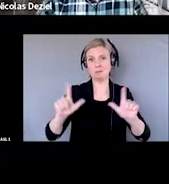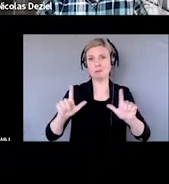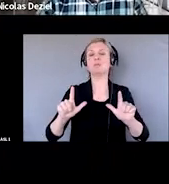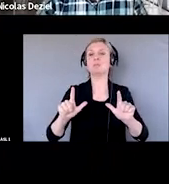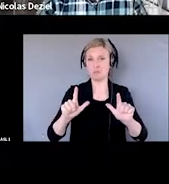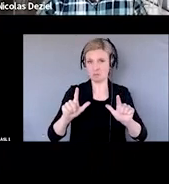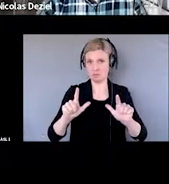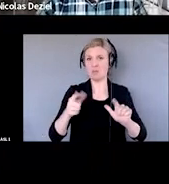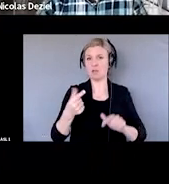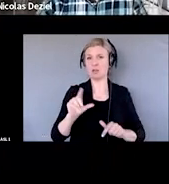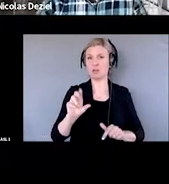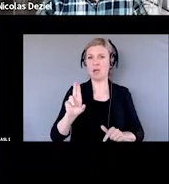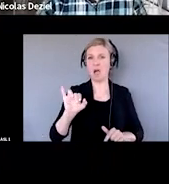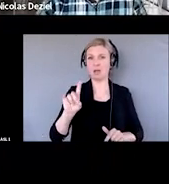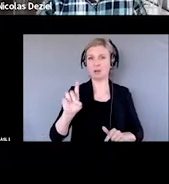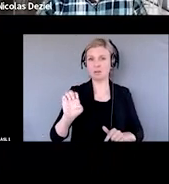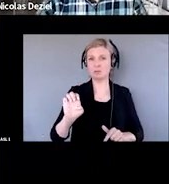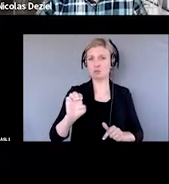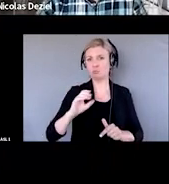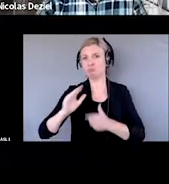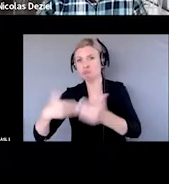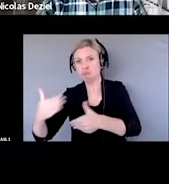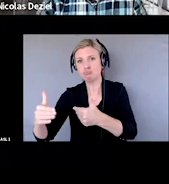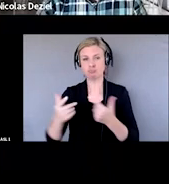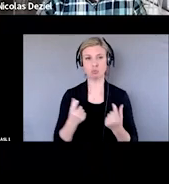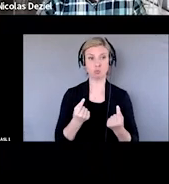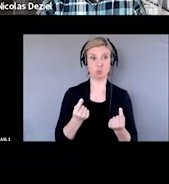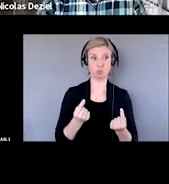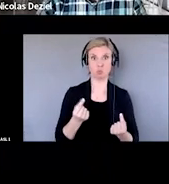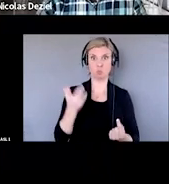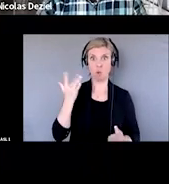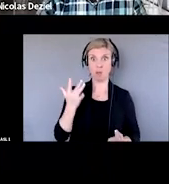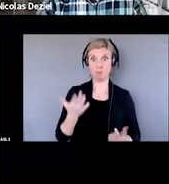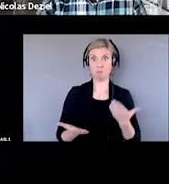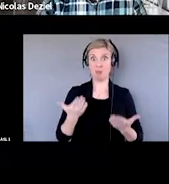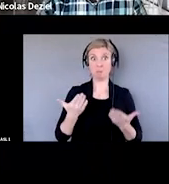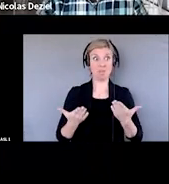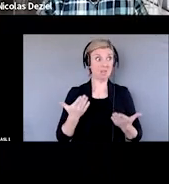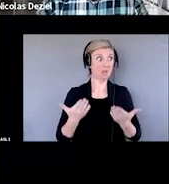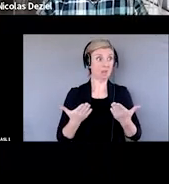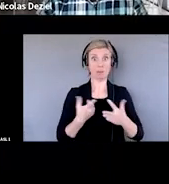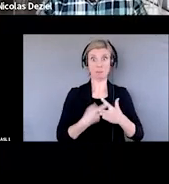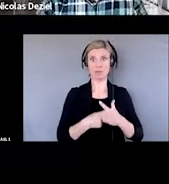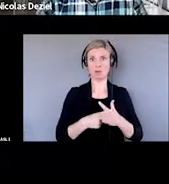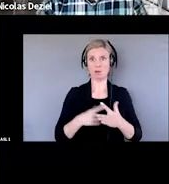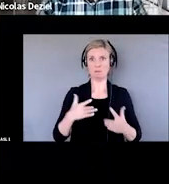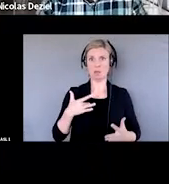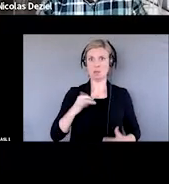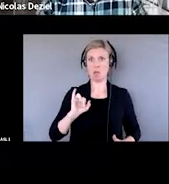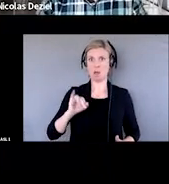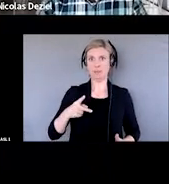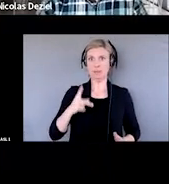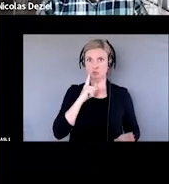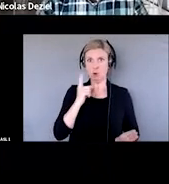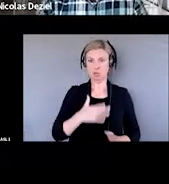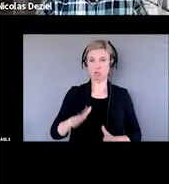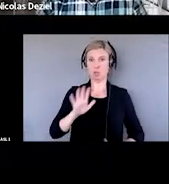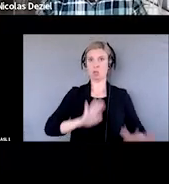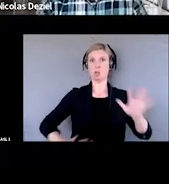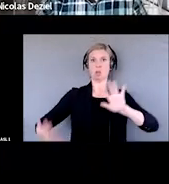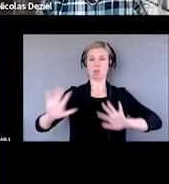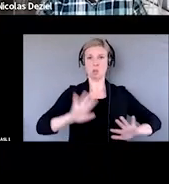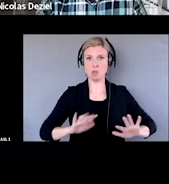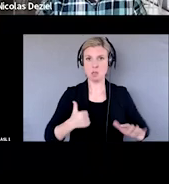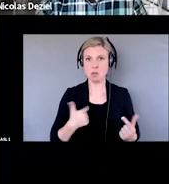first steps, right? Because doing an IP strategy can seem daunting at first, like, how do I start? What do I do? This guide will